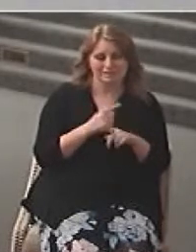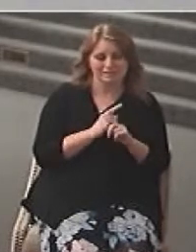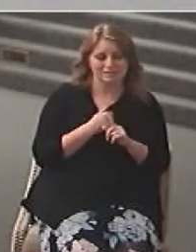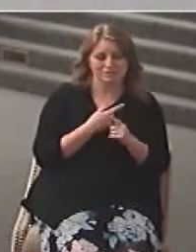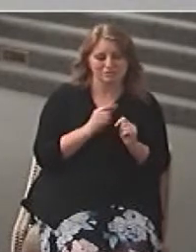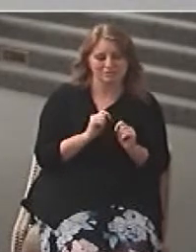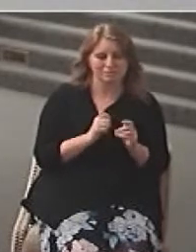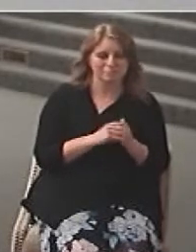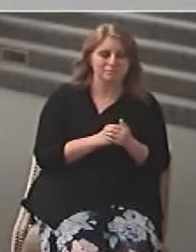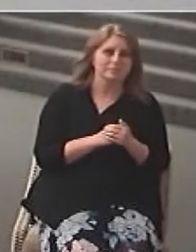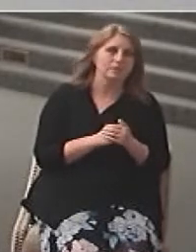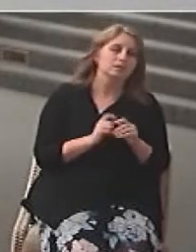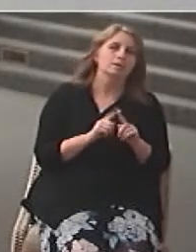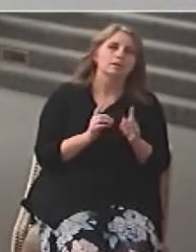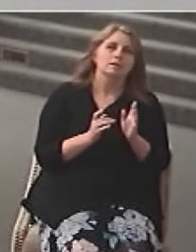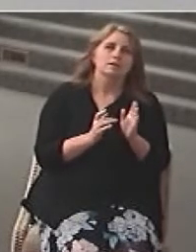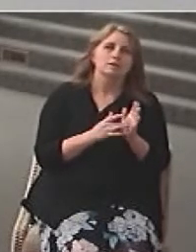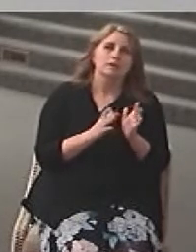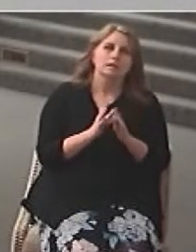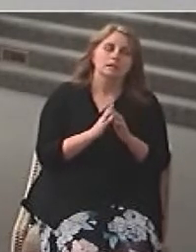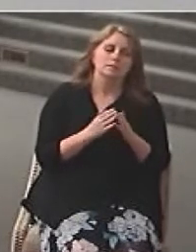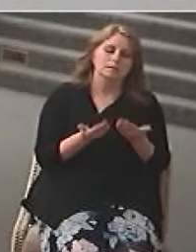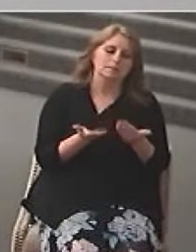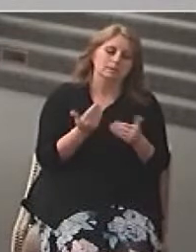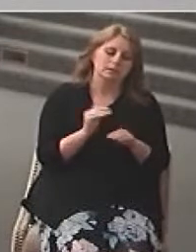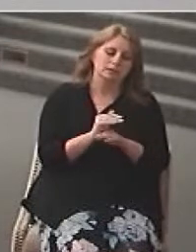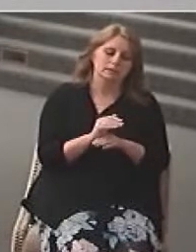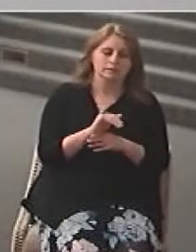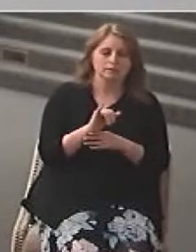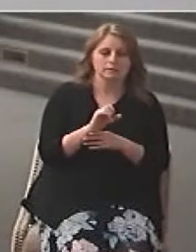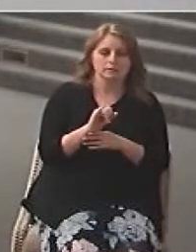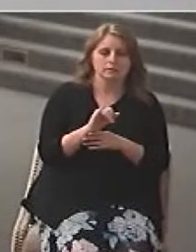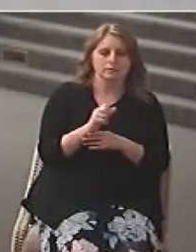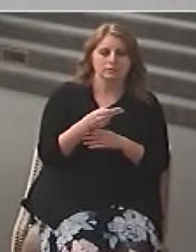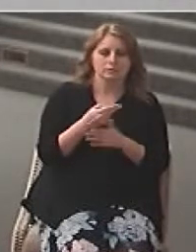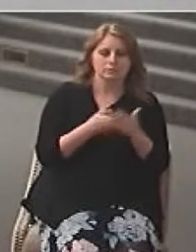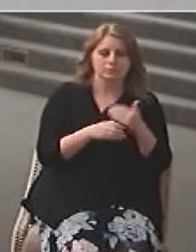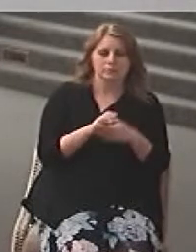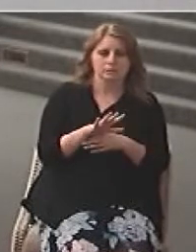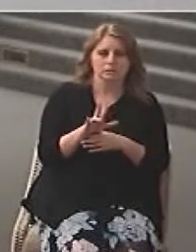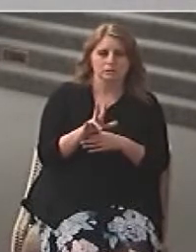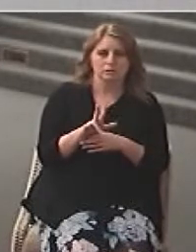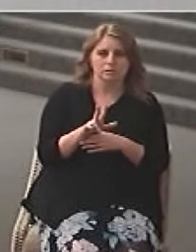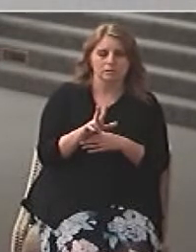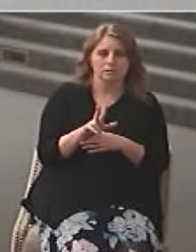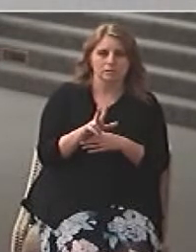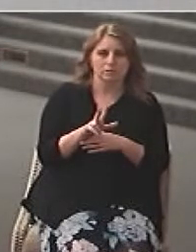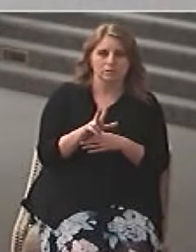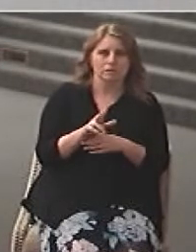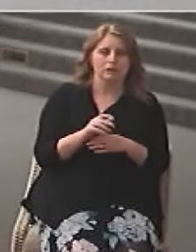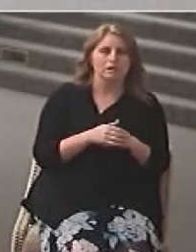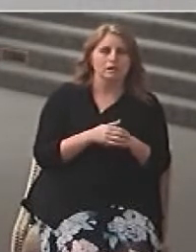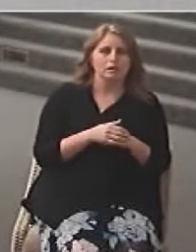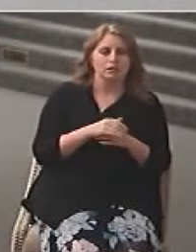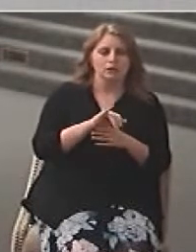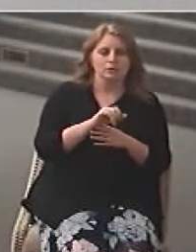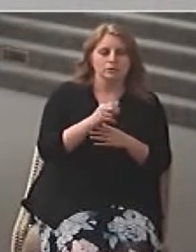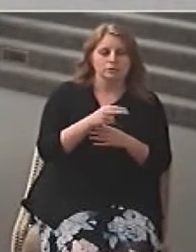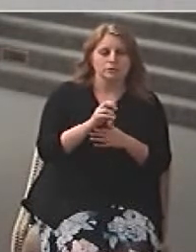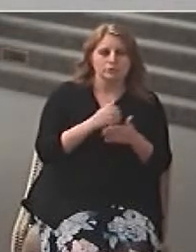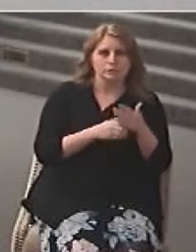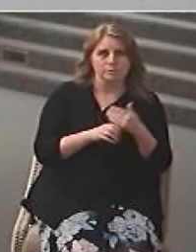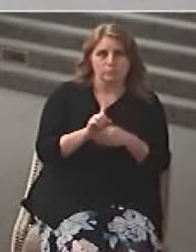But anyway, we'll get into the Bible tonight. Isaiah chapter 53 is where I'm going to be at. And then John chapter